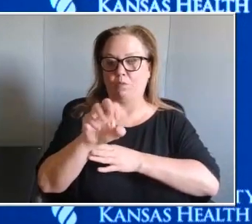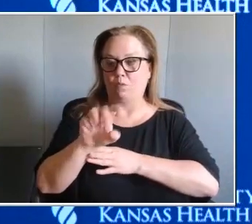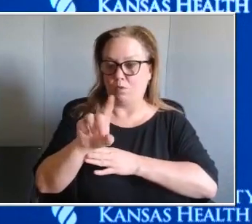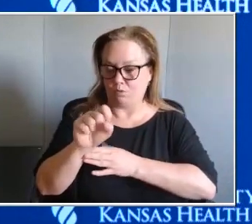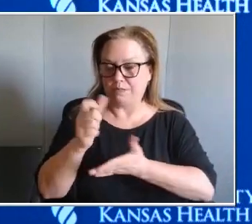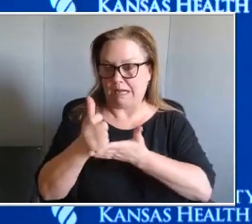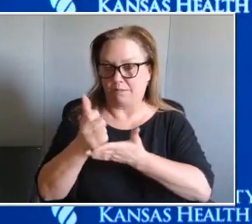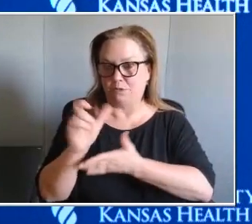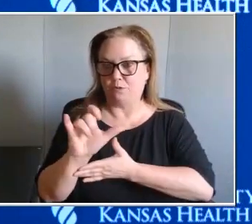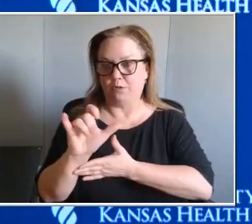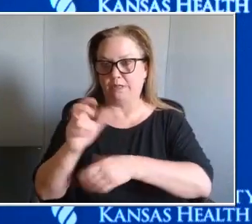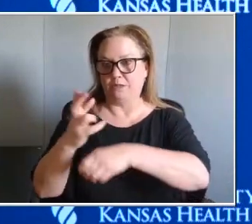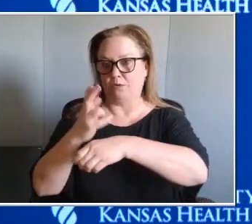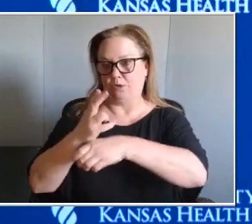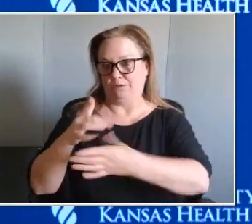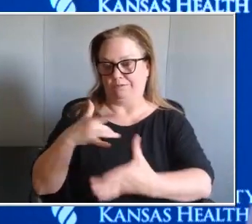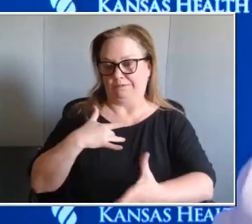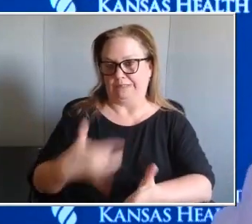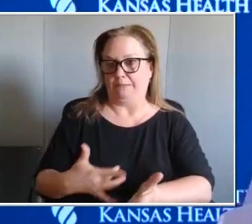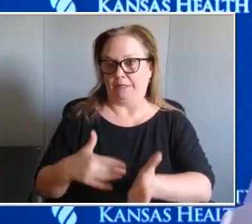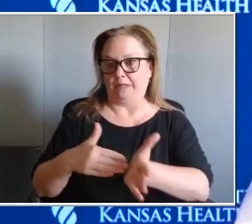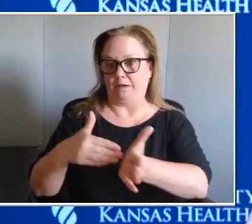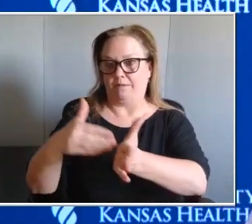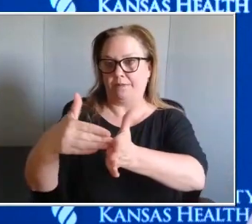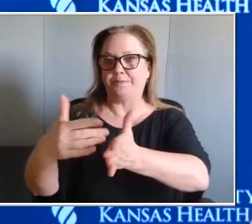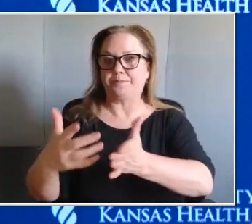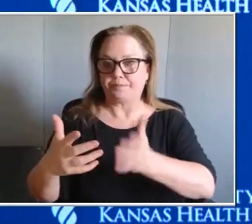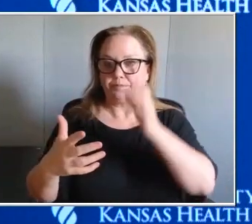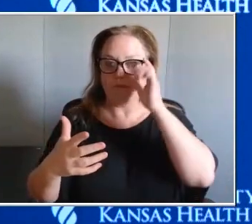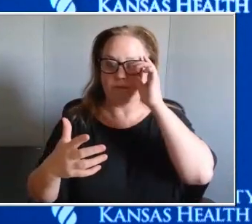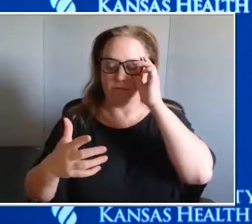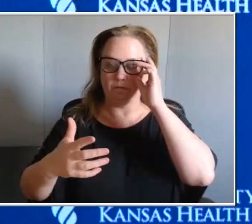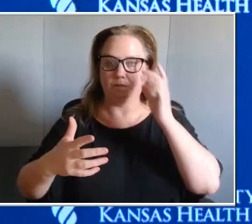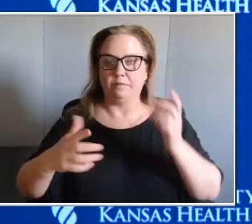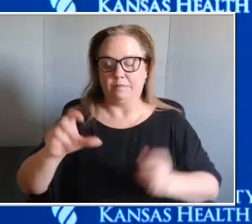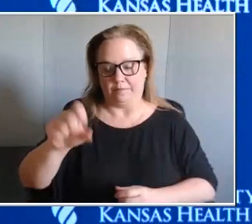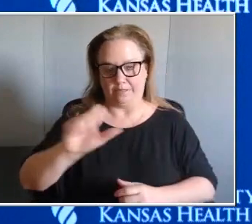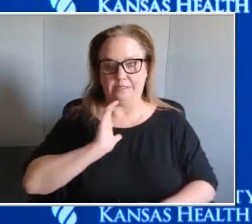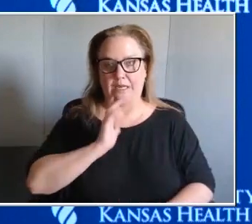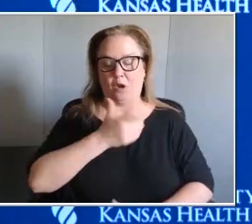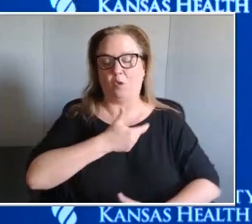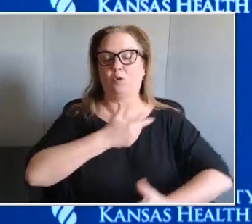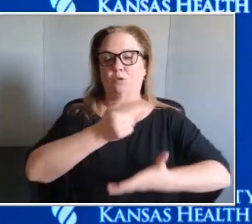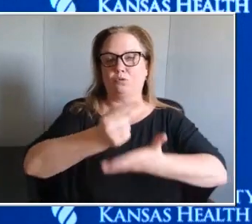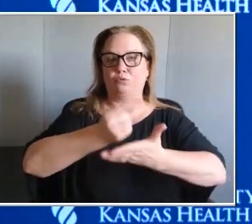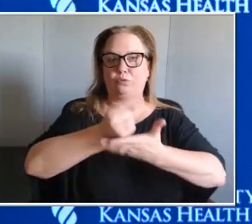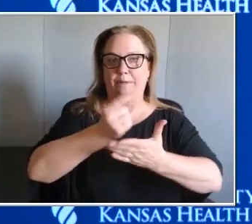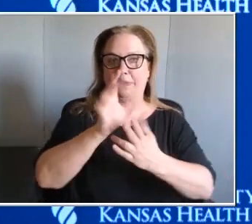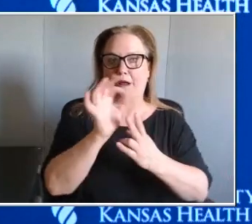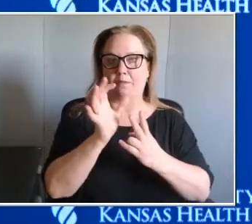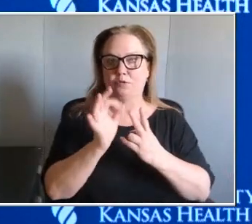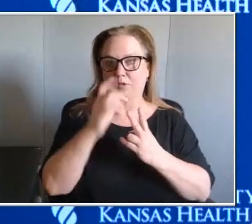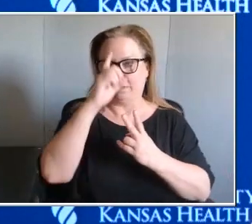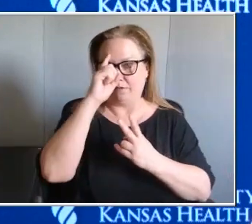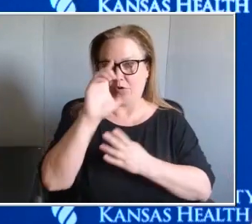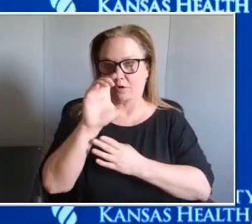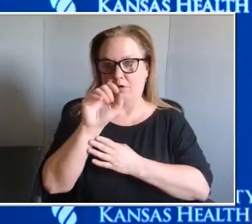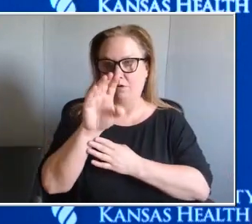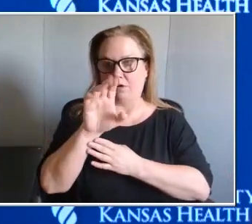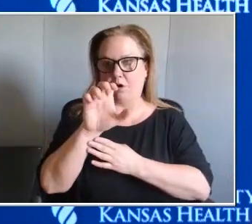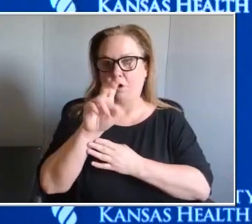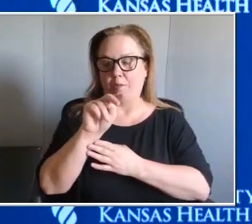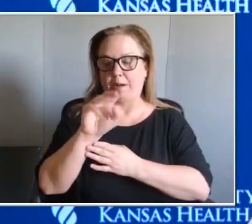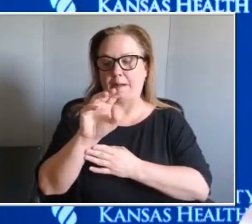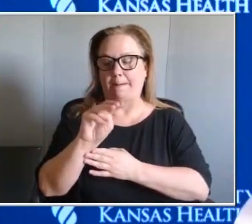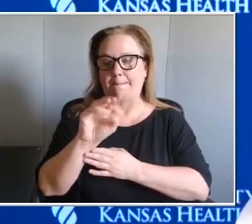and that's where it's probably used more commonly. But it is certainly one of our treatment options for carbon monoxide